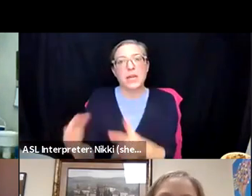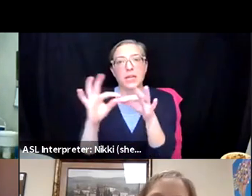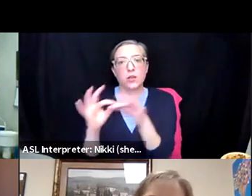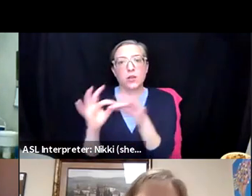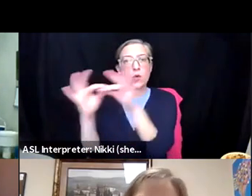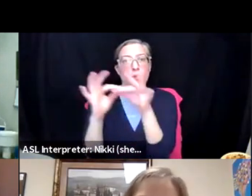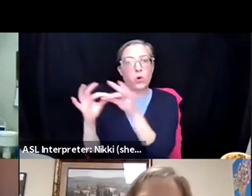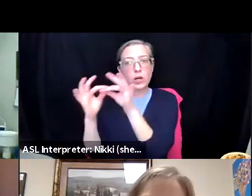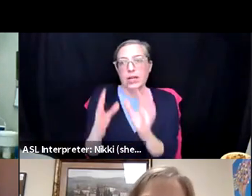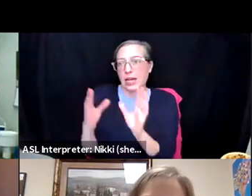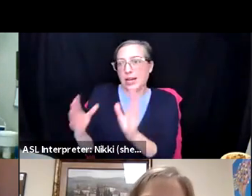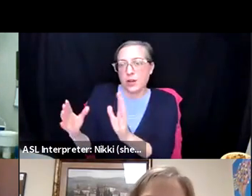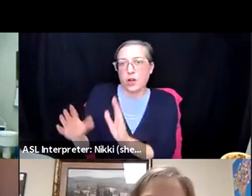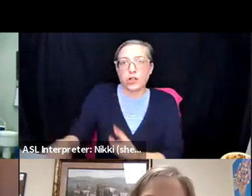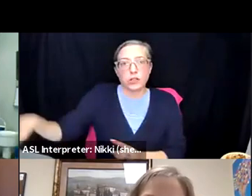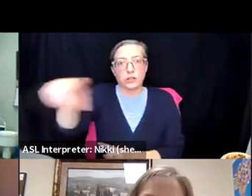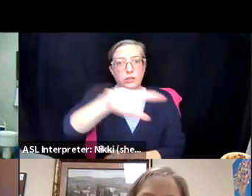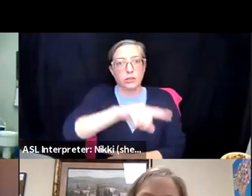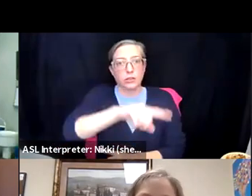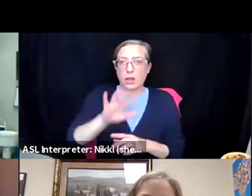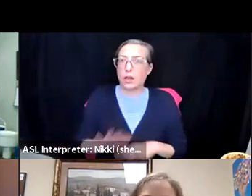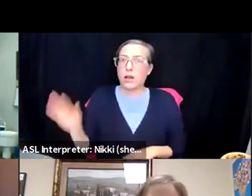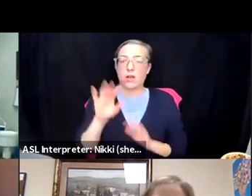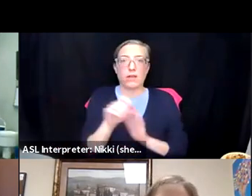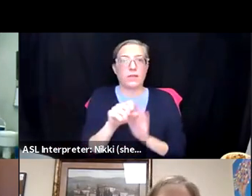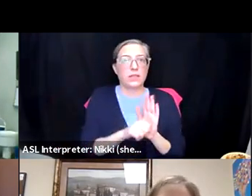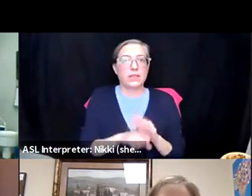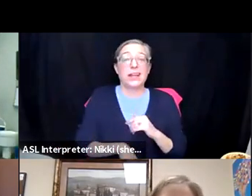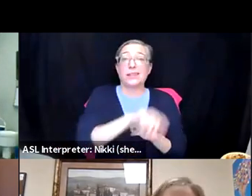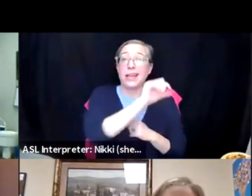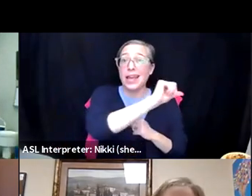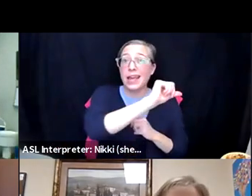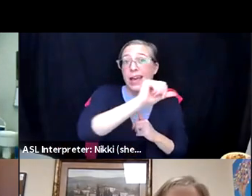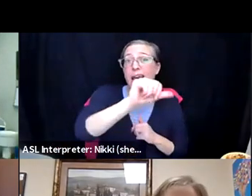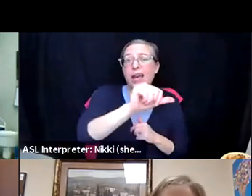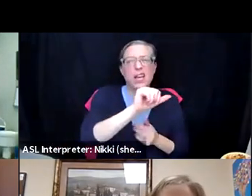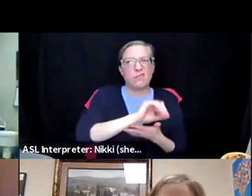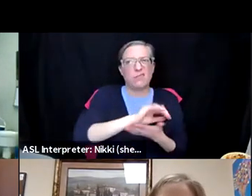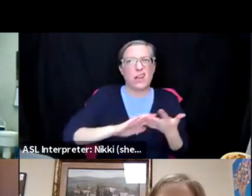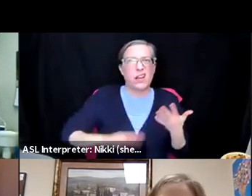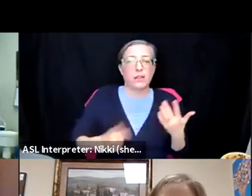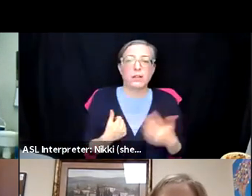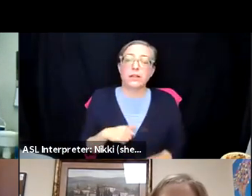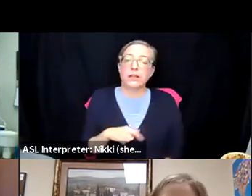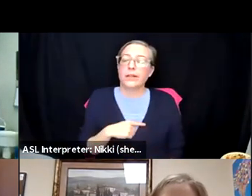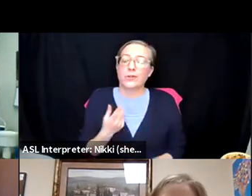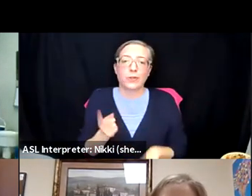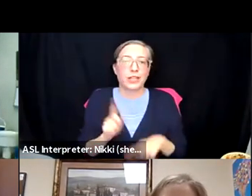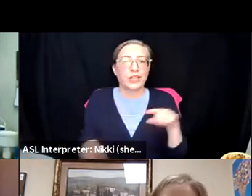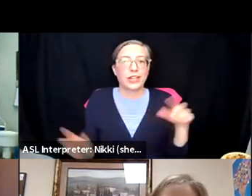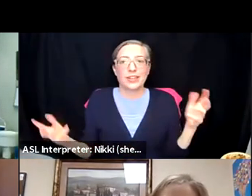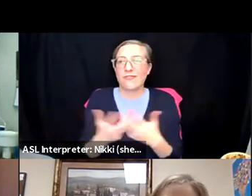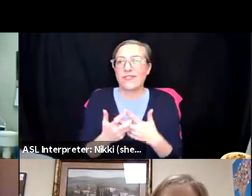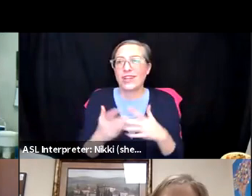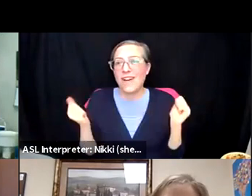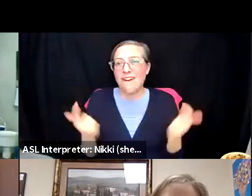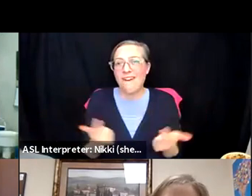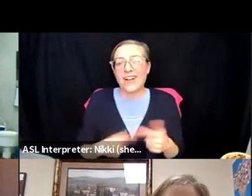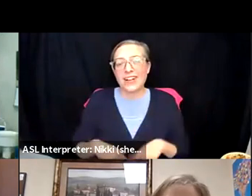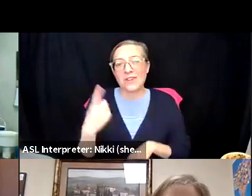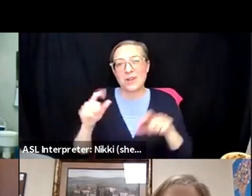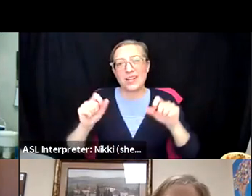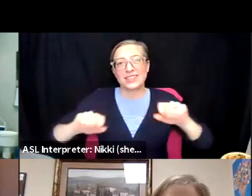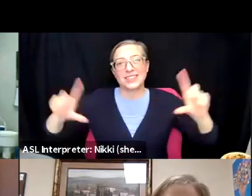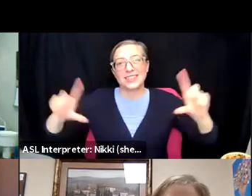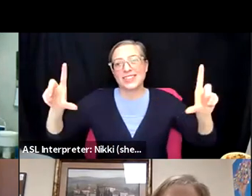across the state, the AAAs, et cetera. And unfortunately, we couldn't fit all of them on one screen. So that's Andrea